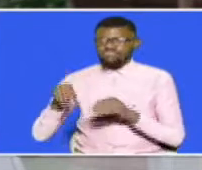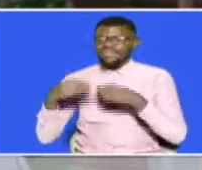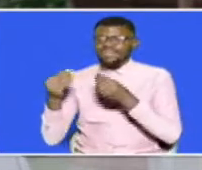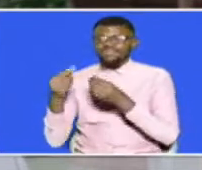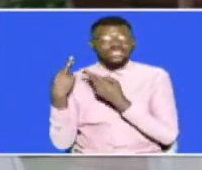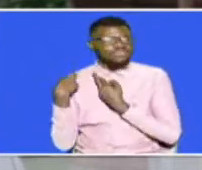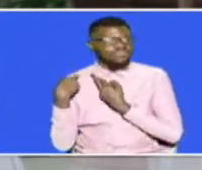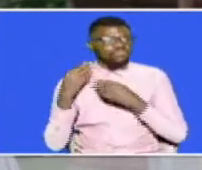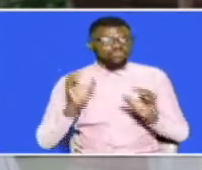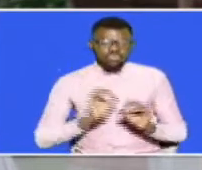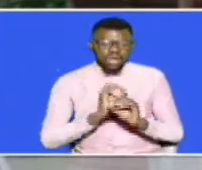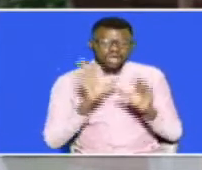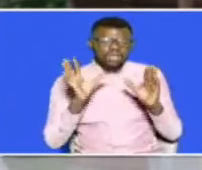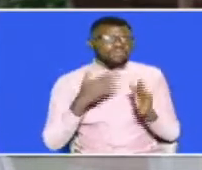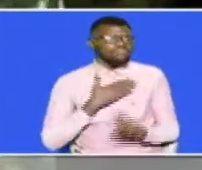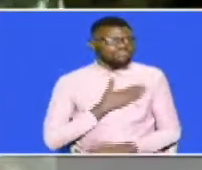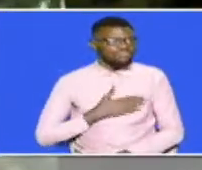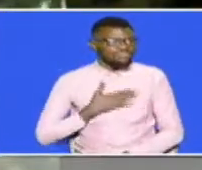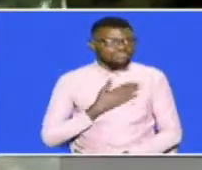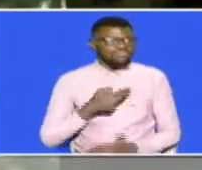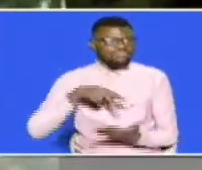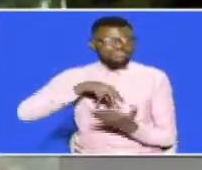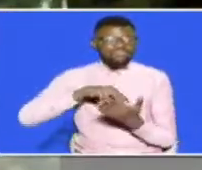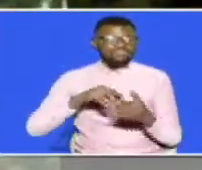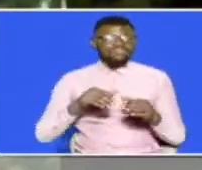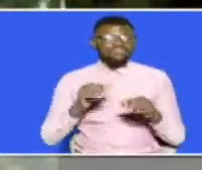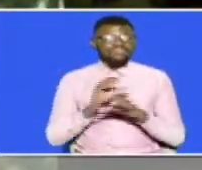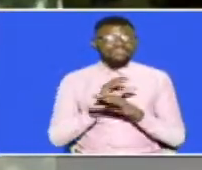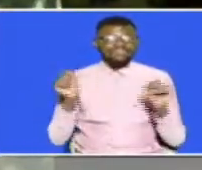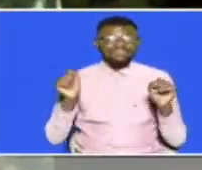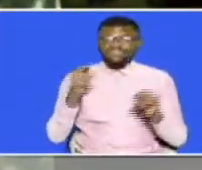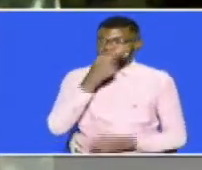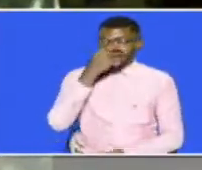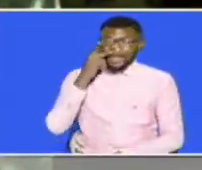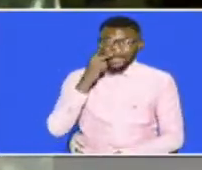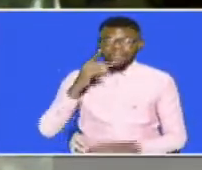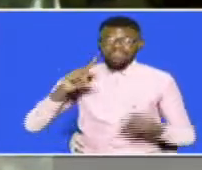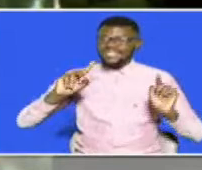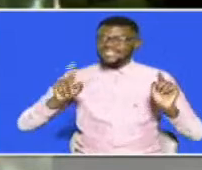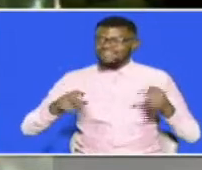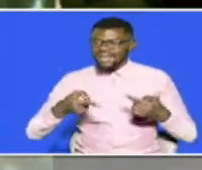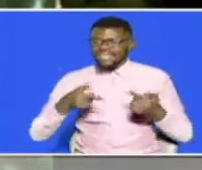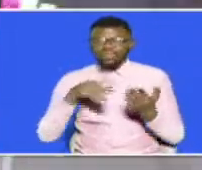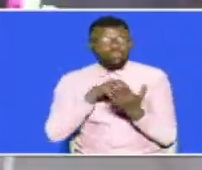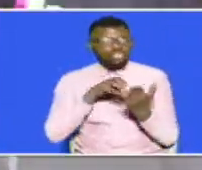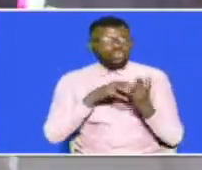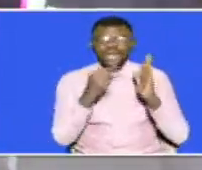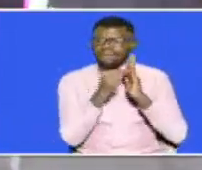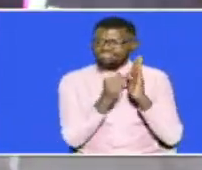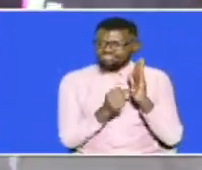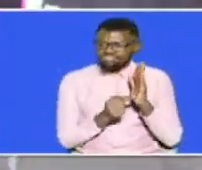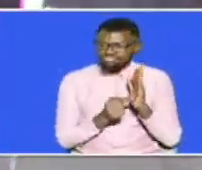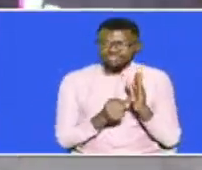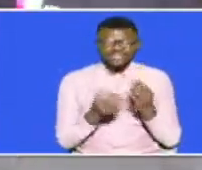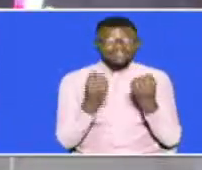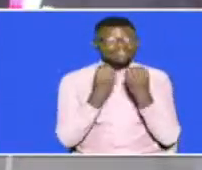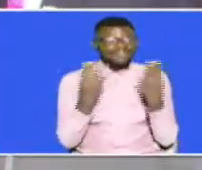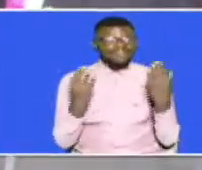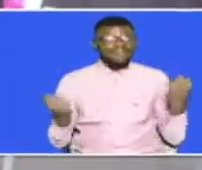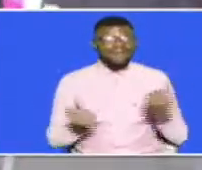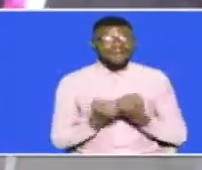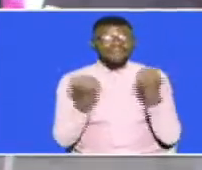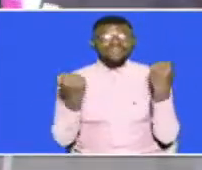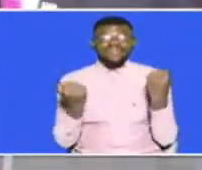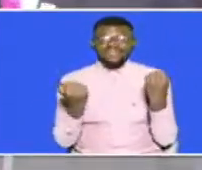was very clear, run for president. And Kalonzo is believed to have demanded several slots in the cabinet should Azimio form the next